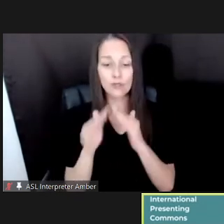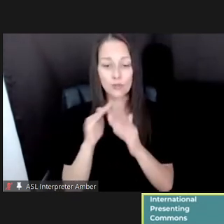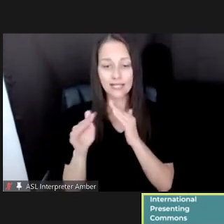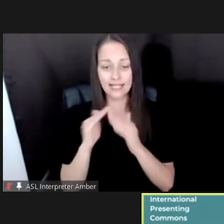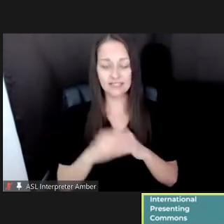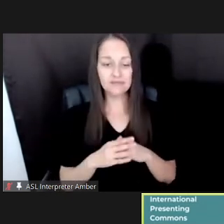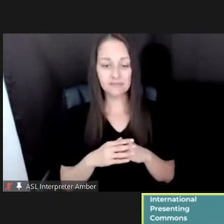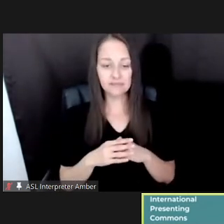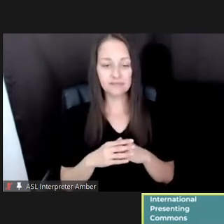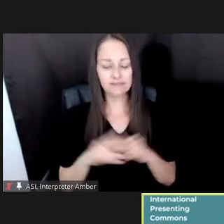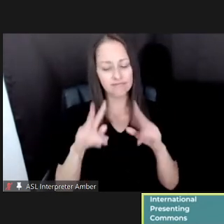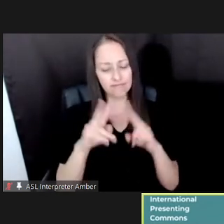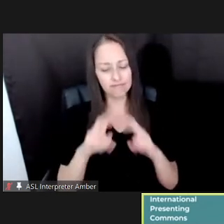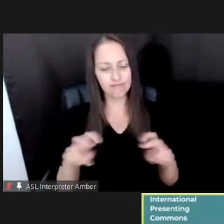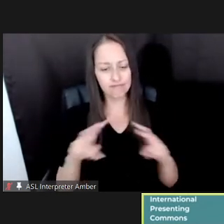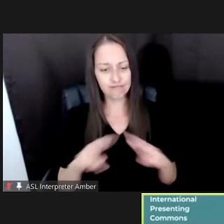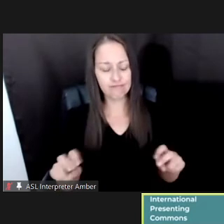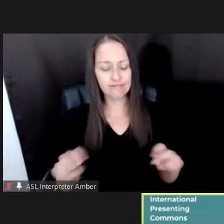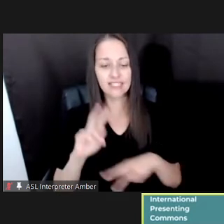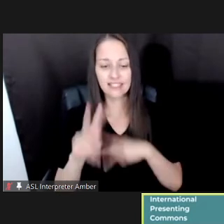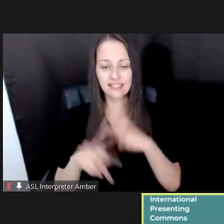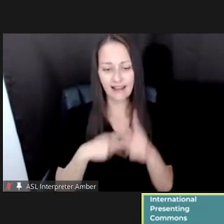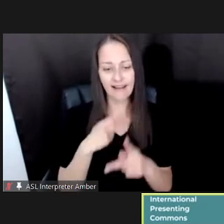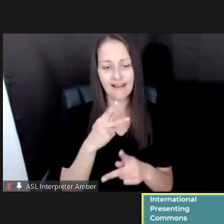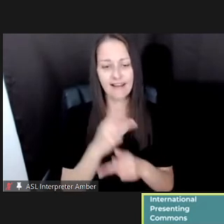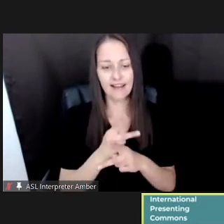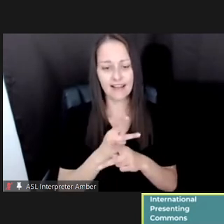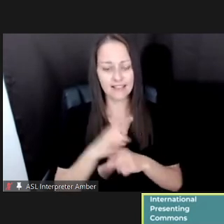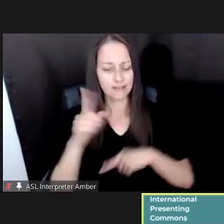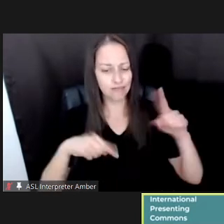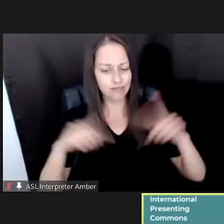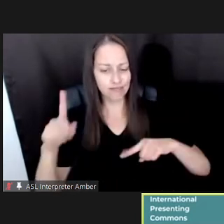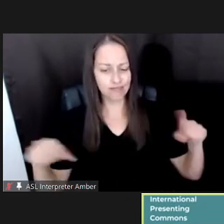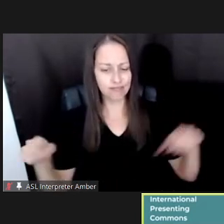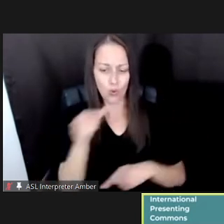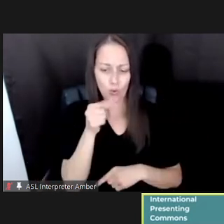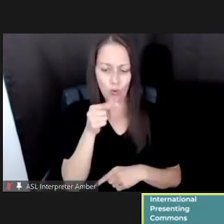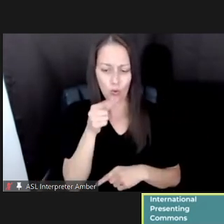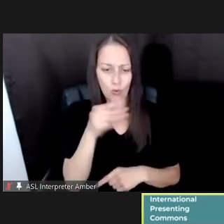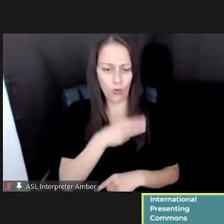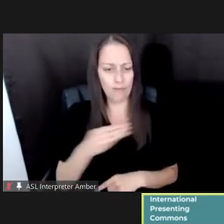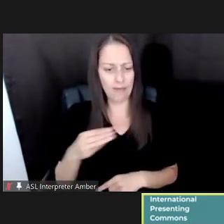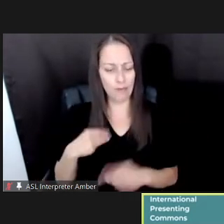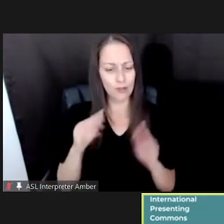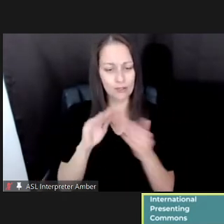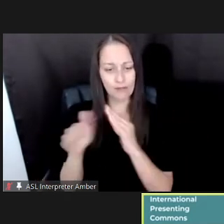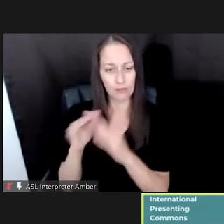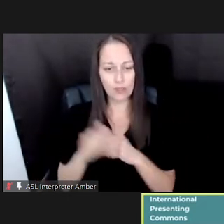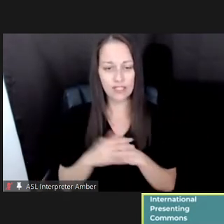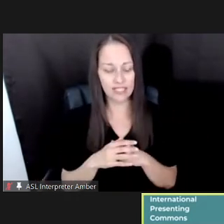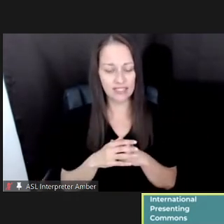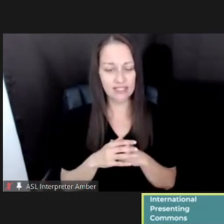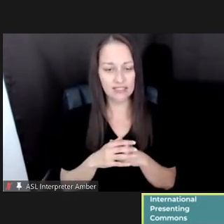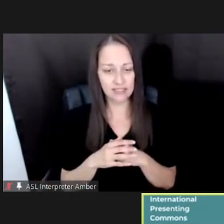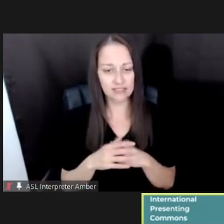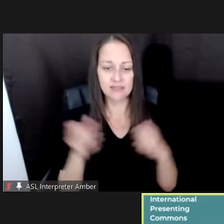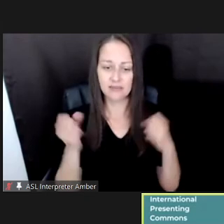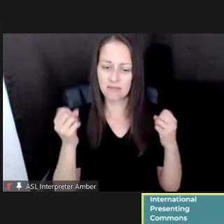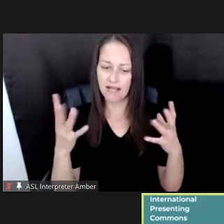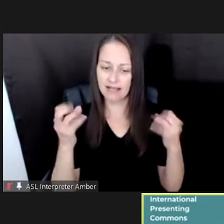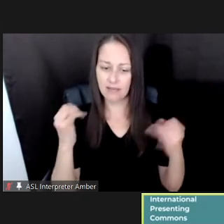at the kinds of the various makeup of our community, there's a large international